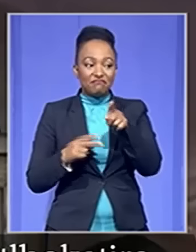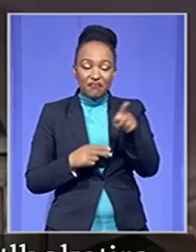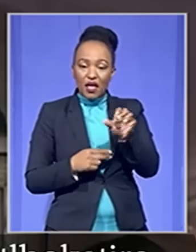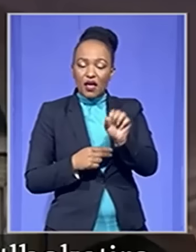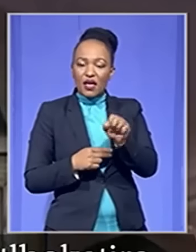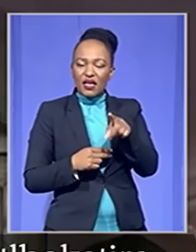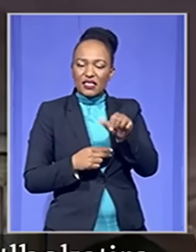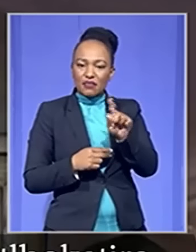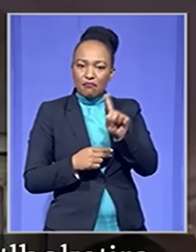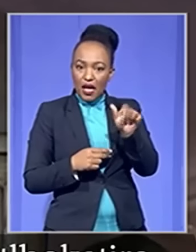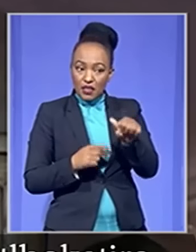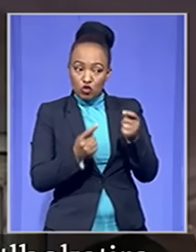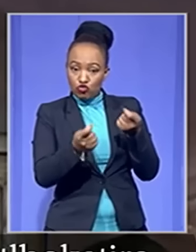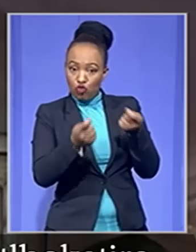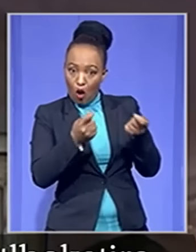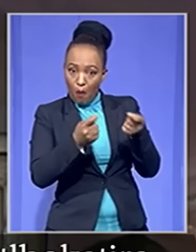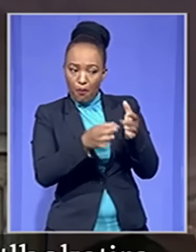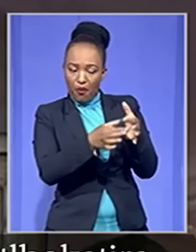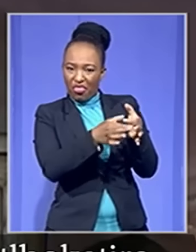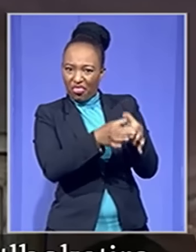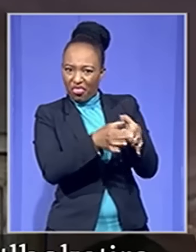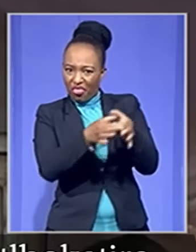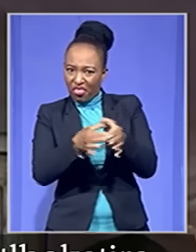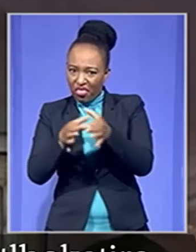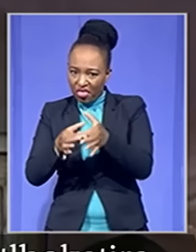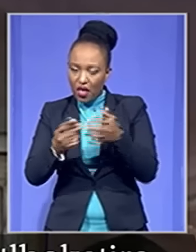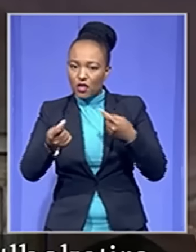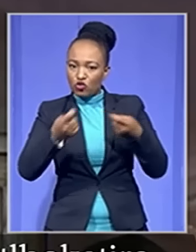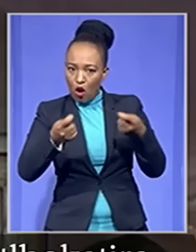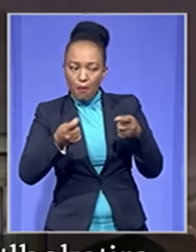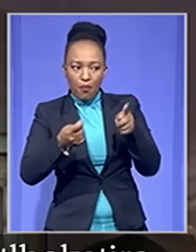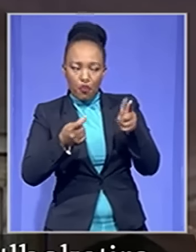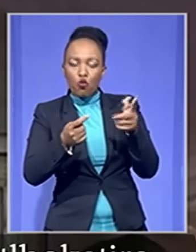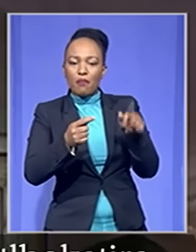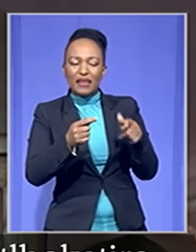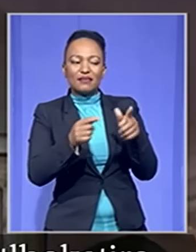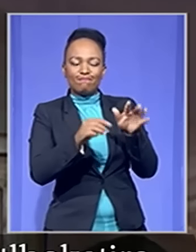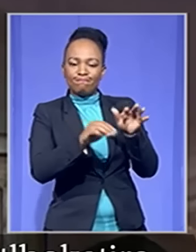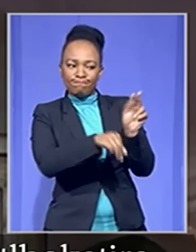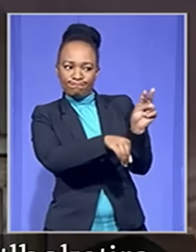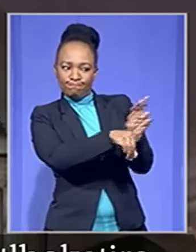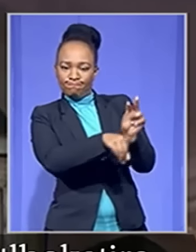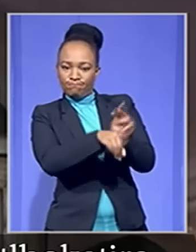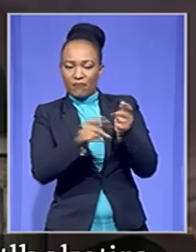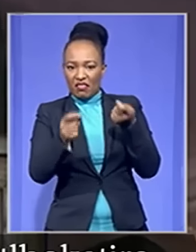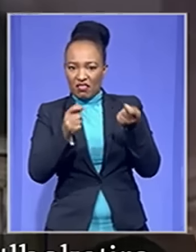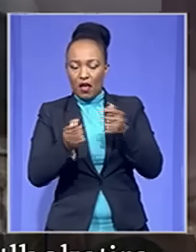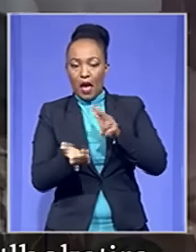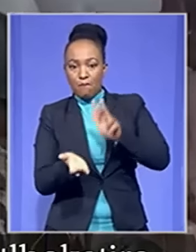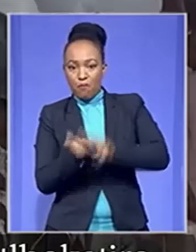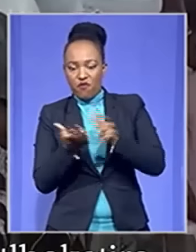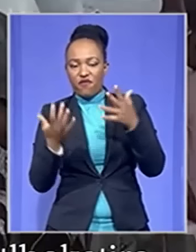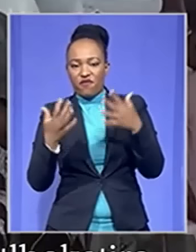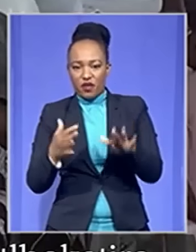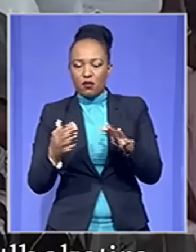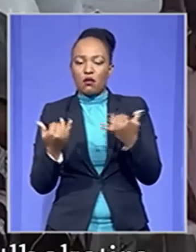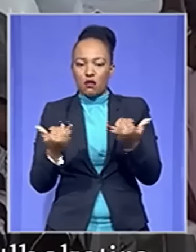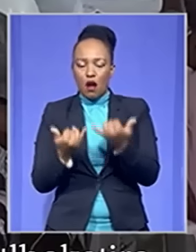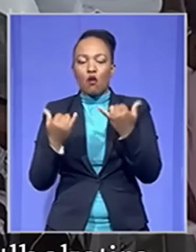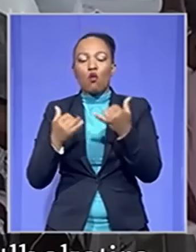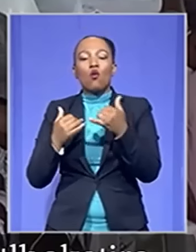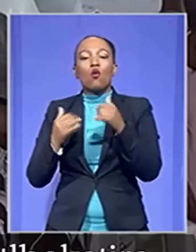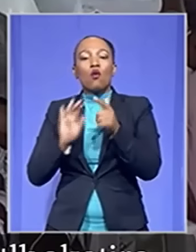shops, the licensing of spaza shops has been approved and has been promulgated. But we are also